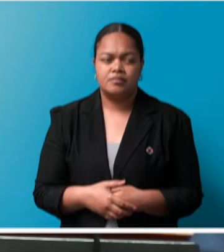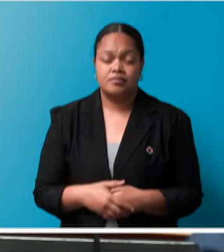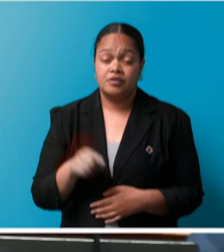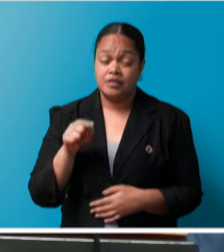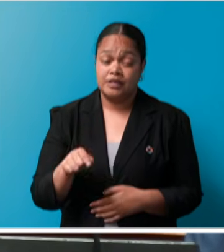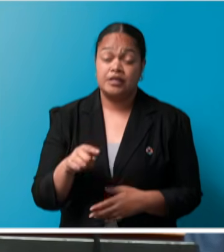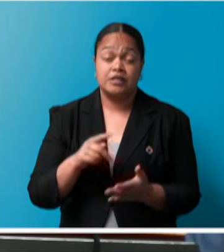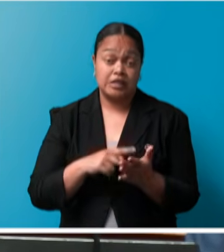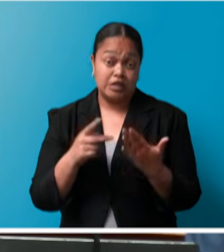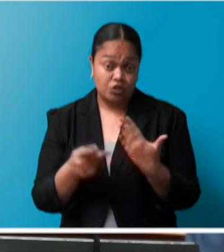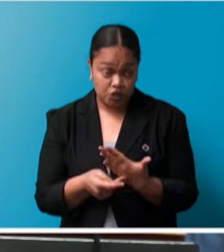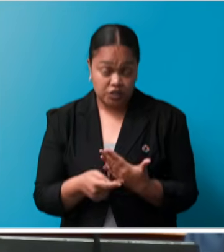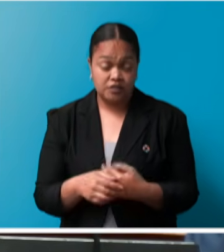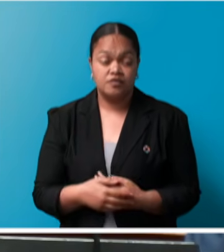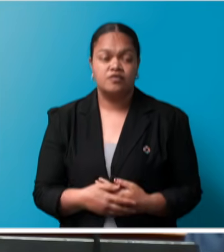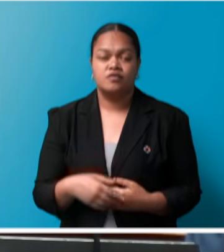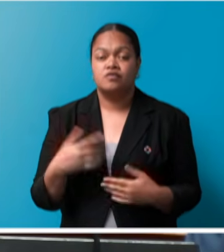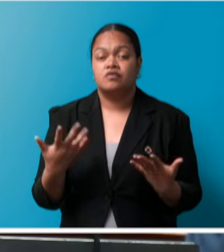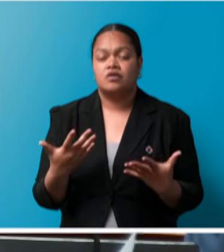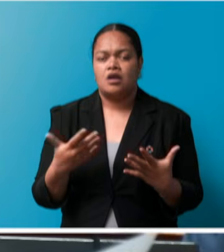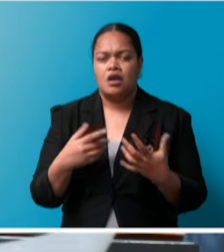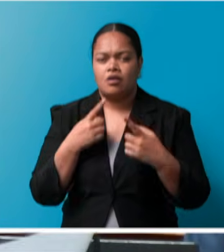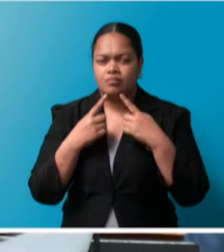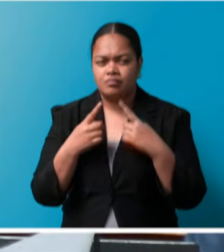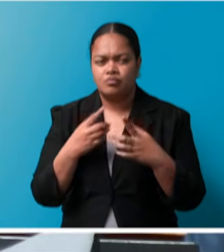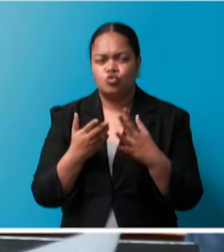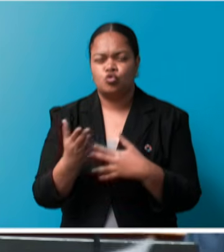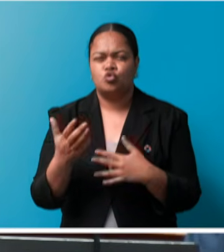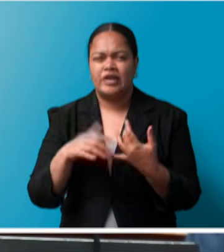initiatives are complemented by investments